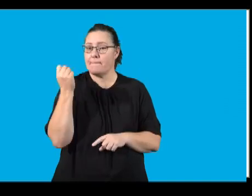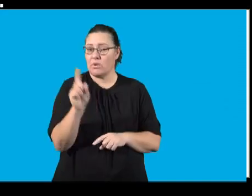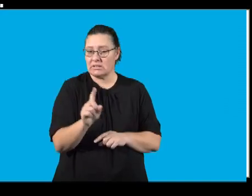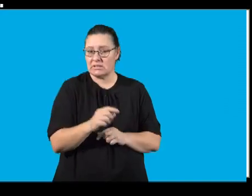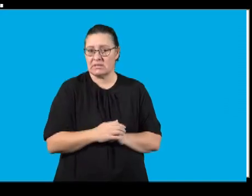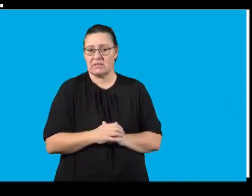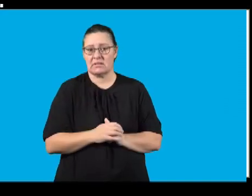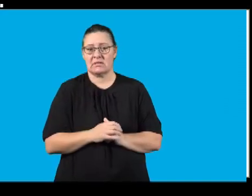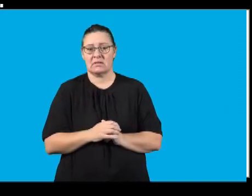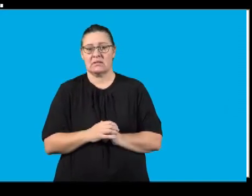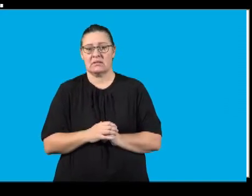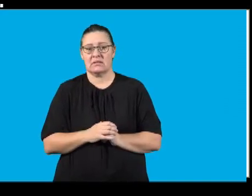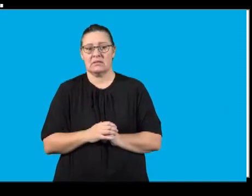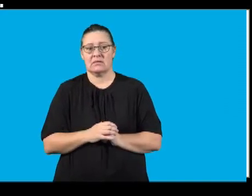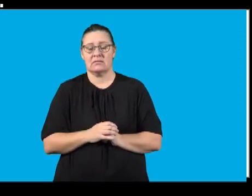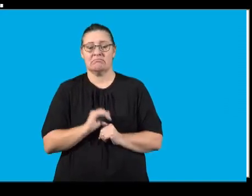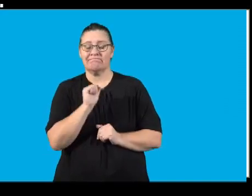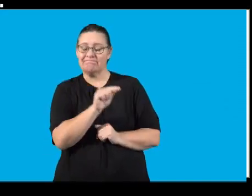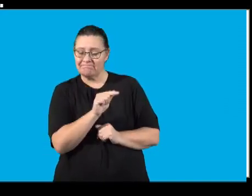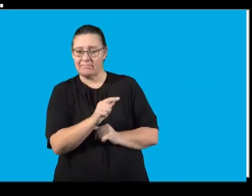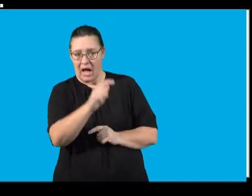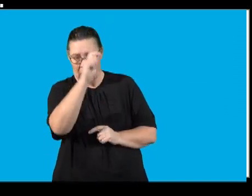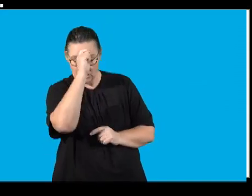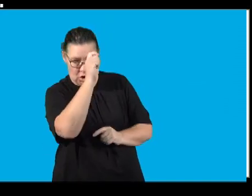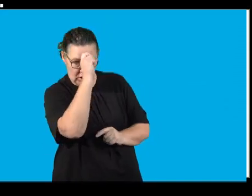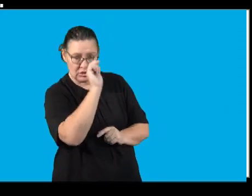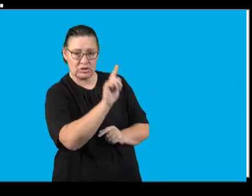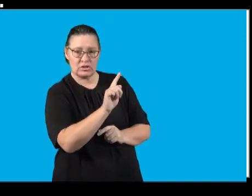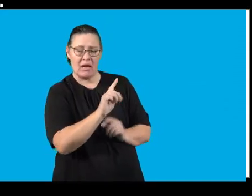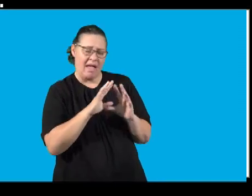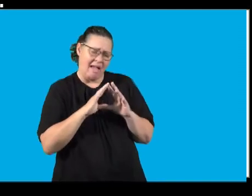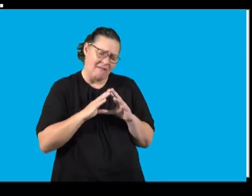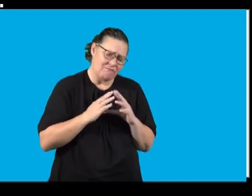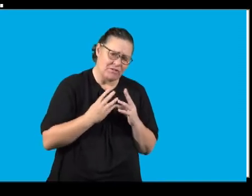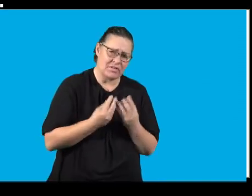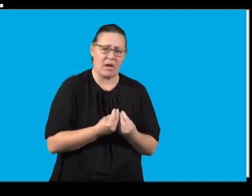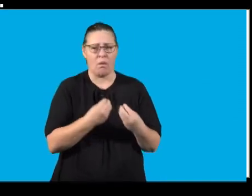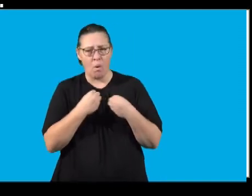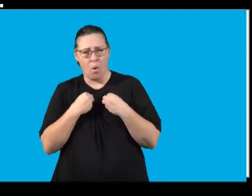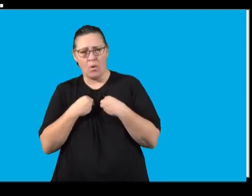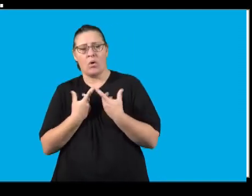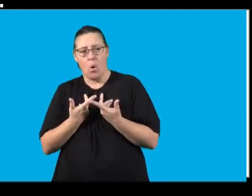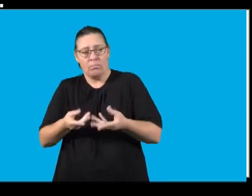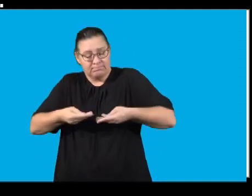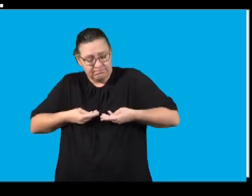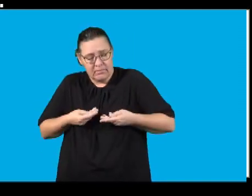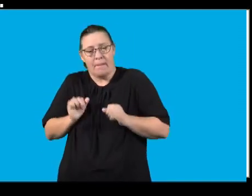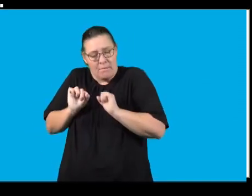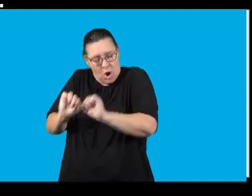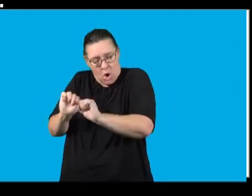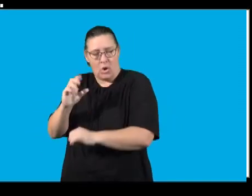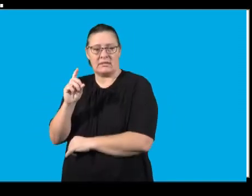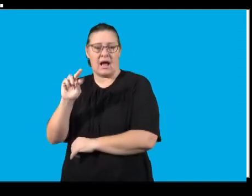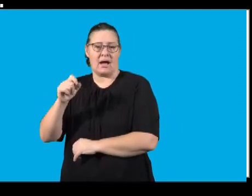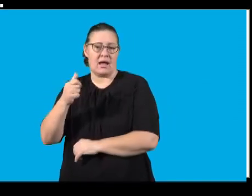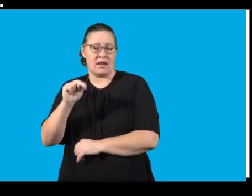that Lady Macbeth acknowledges that everything they own or receive belongs to Duncan as proof of